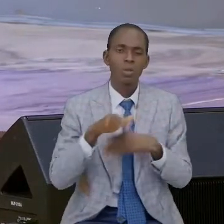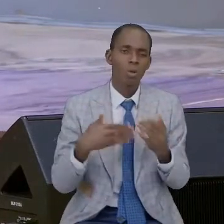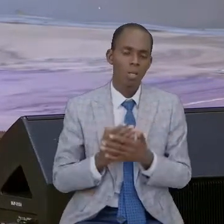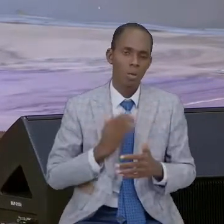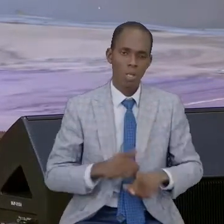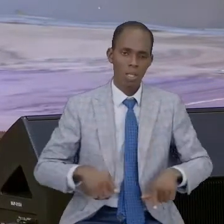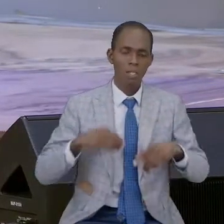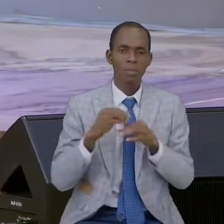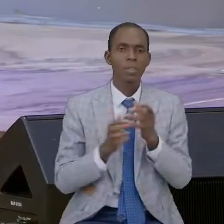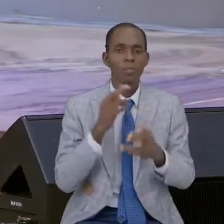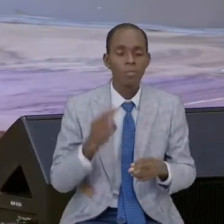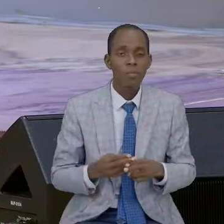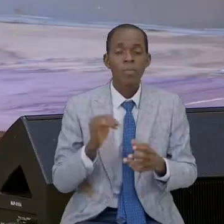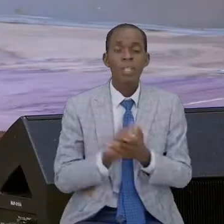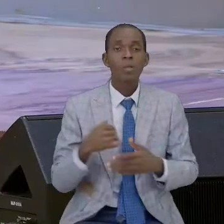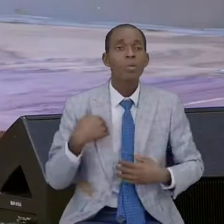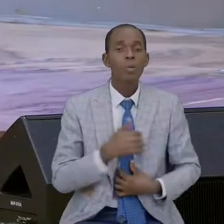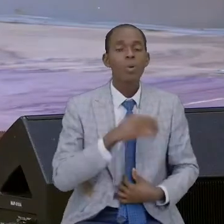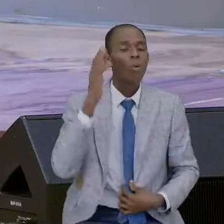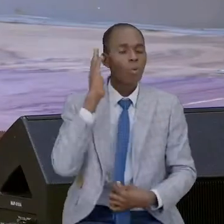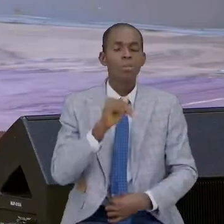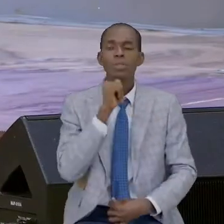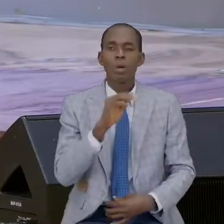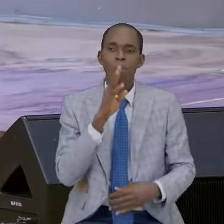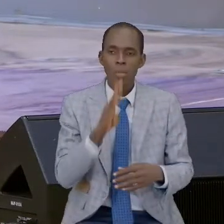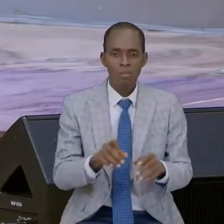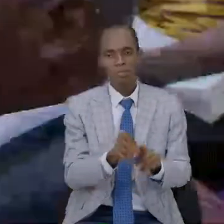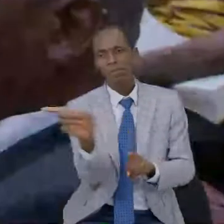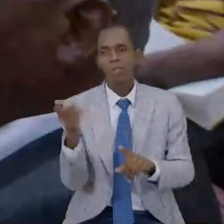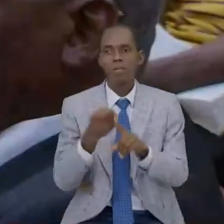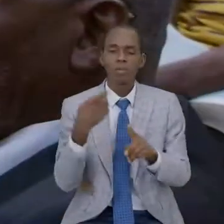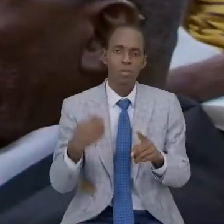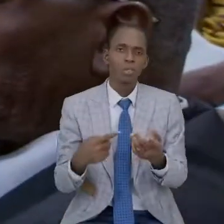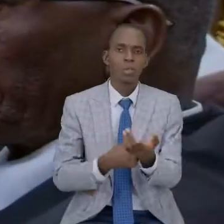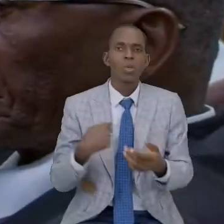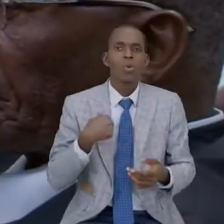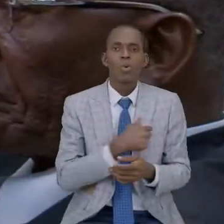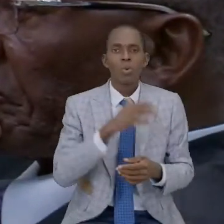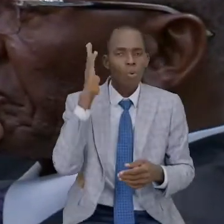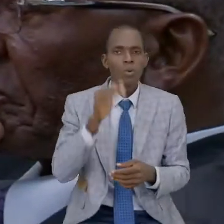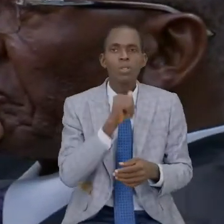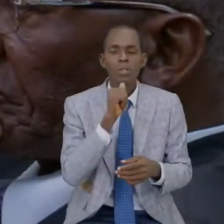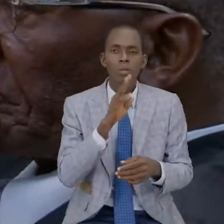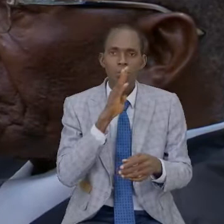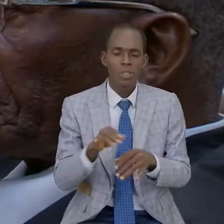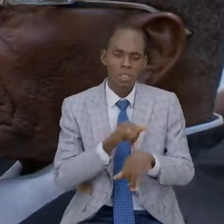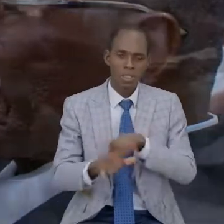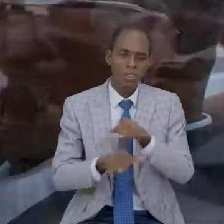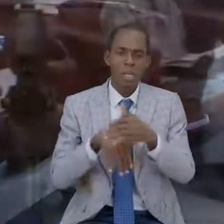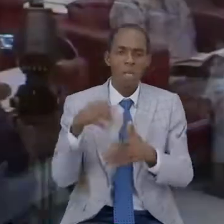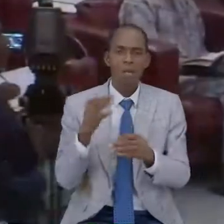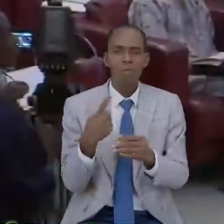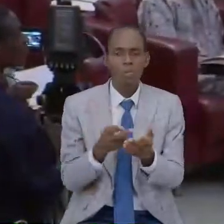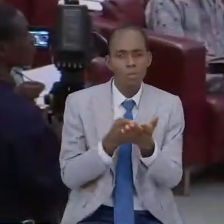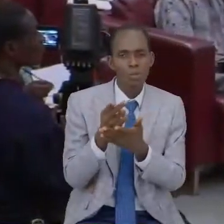lives, that we will not be diverted from the gospel. We will not be beguiled out of the truth,